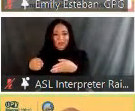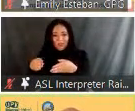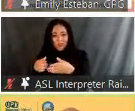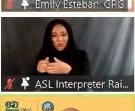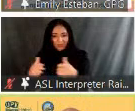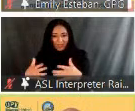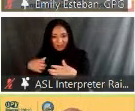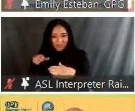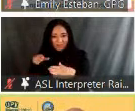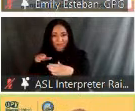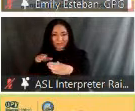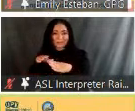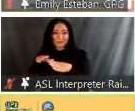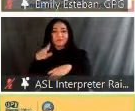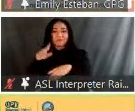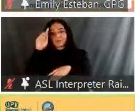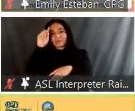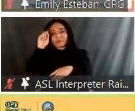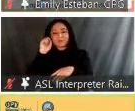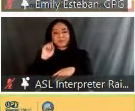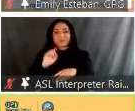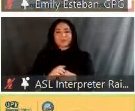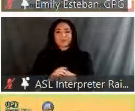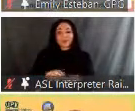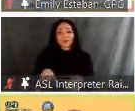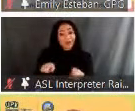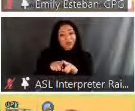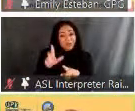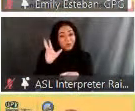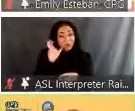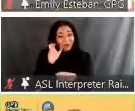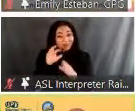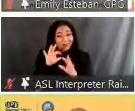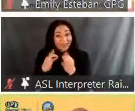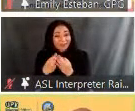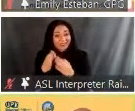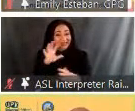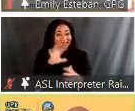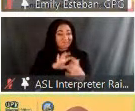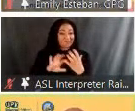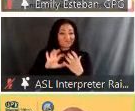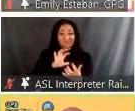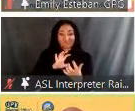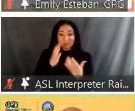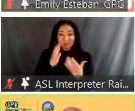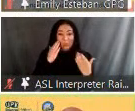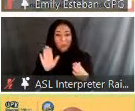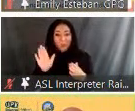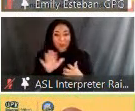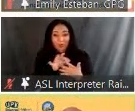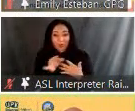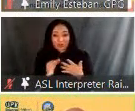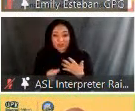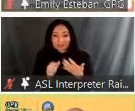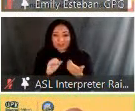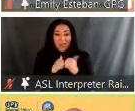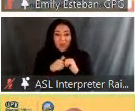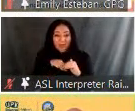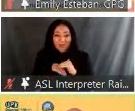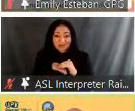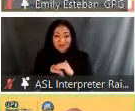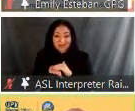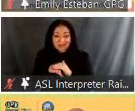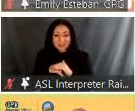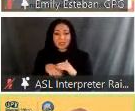without. We also heard that families are confused about what their options are and how to access them. And although we at the